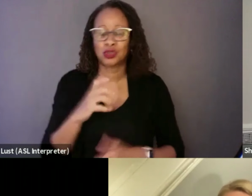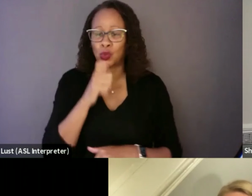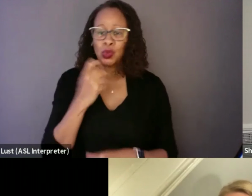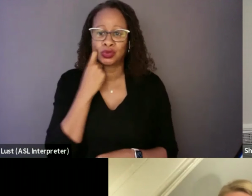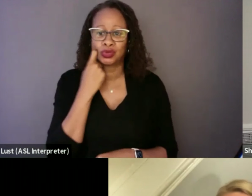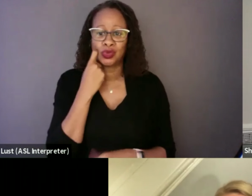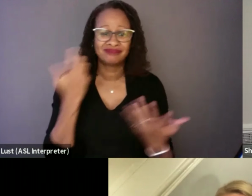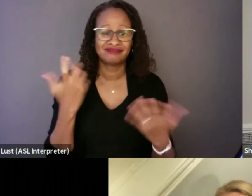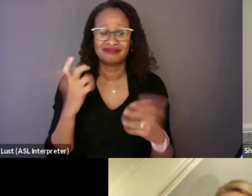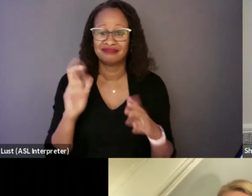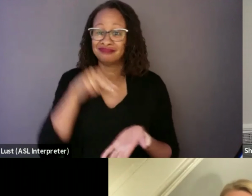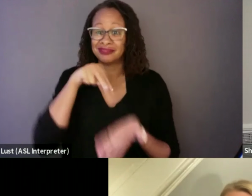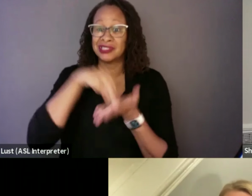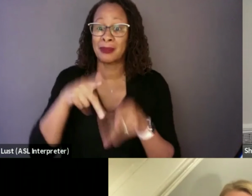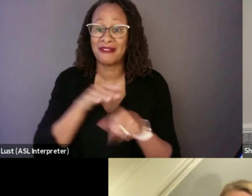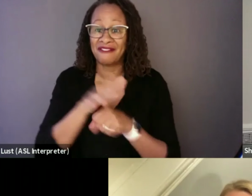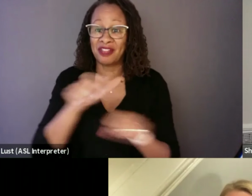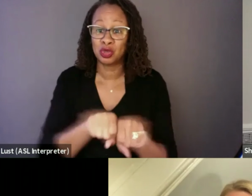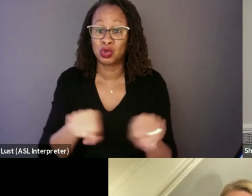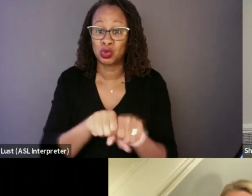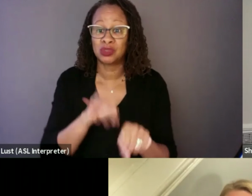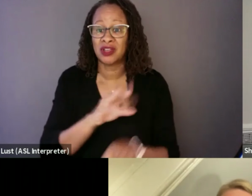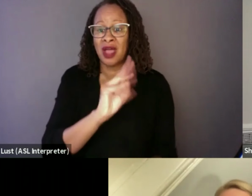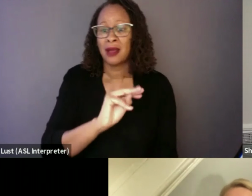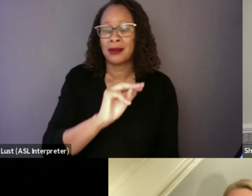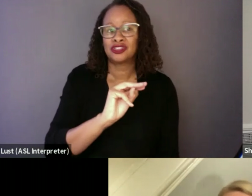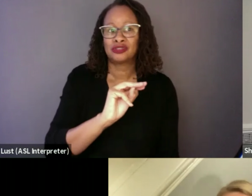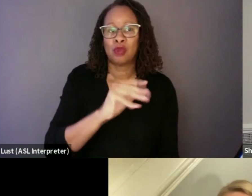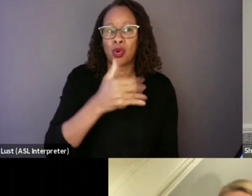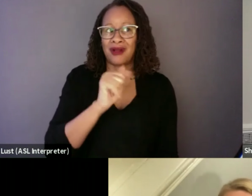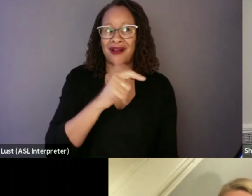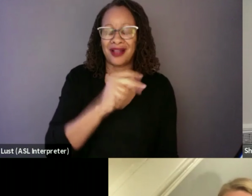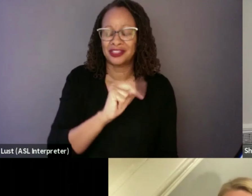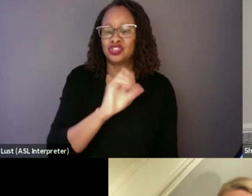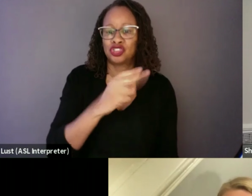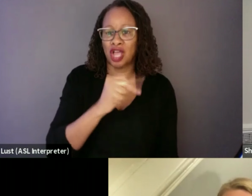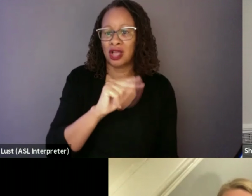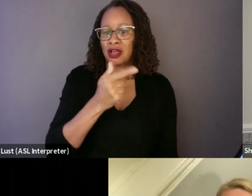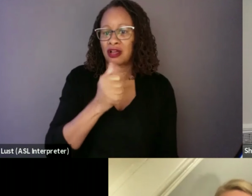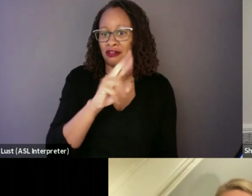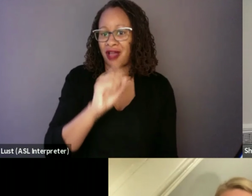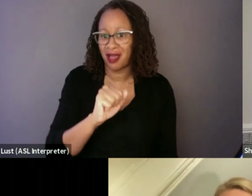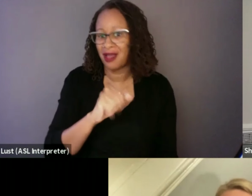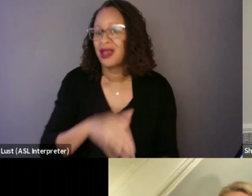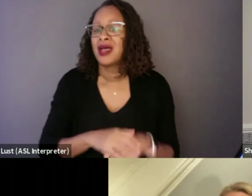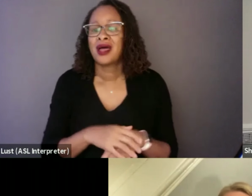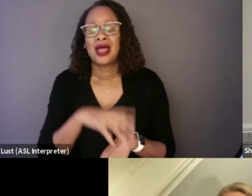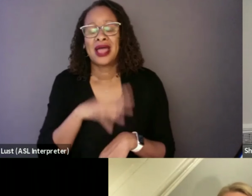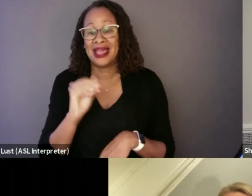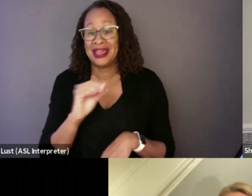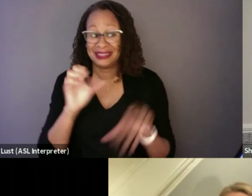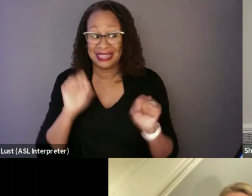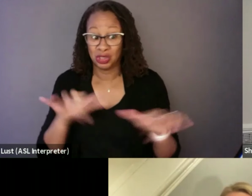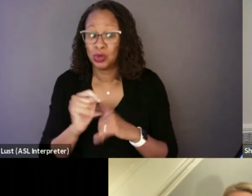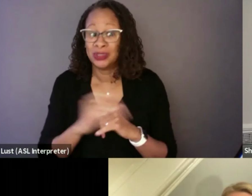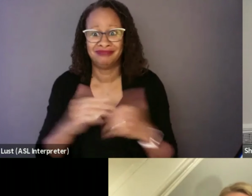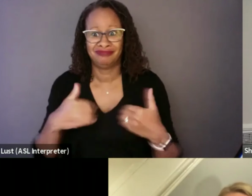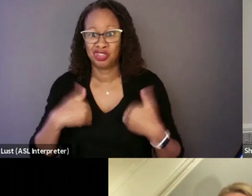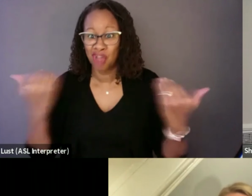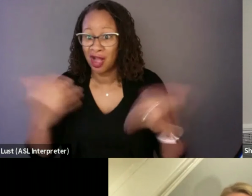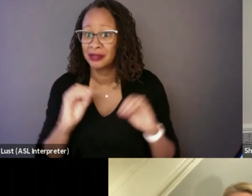had to step up and fill the shoes of Morgan Tsvangirai, and was he able to do it? That was a big question mark. And I